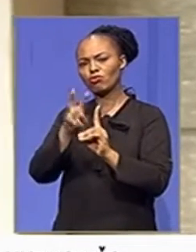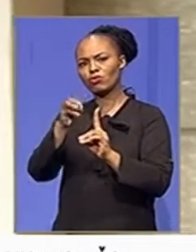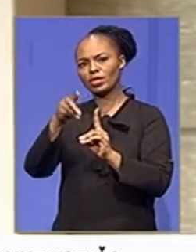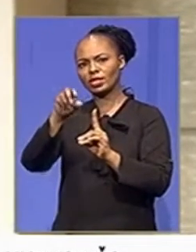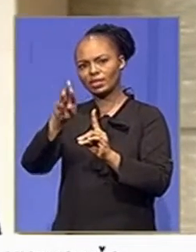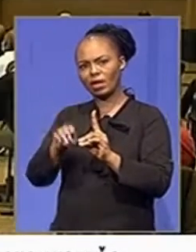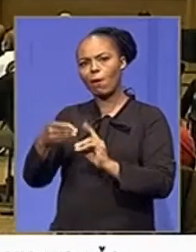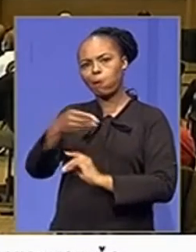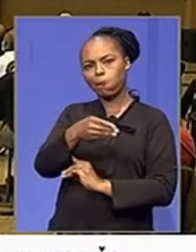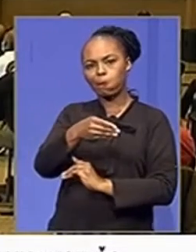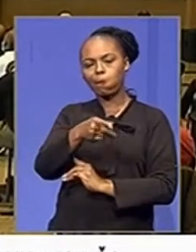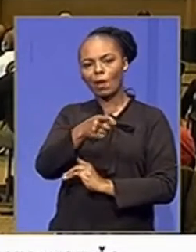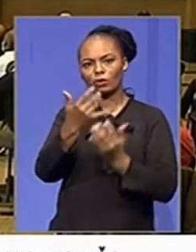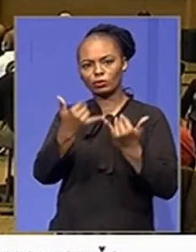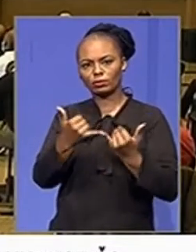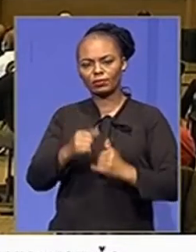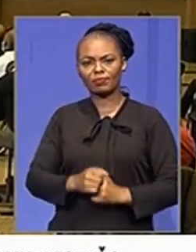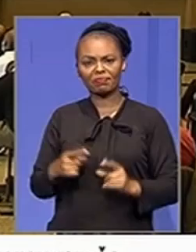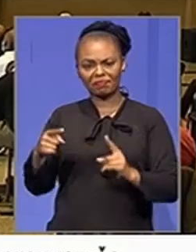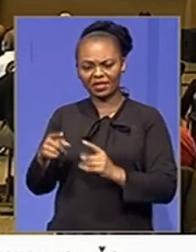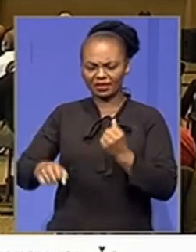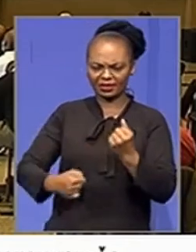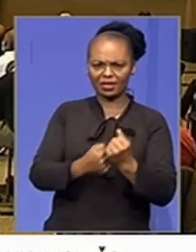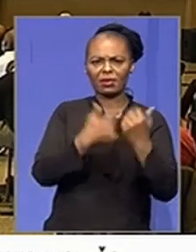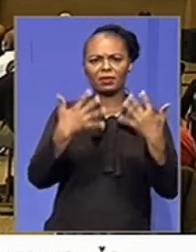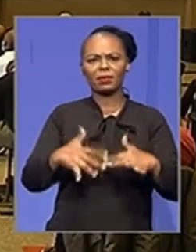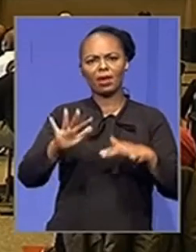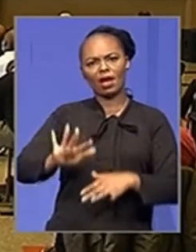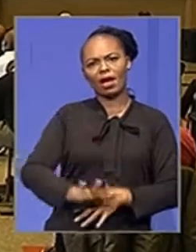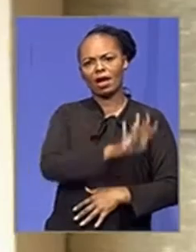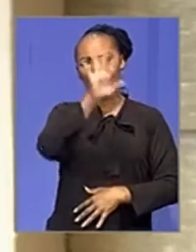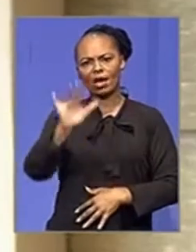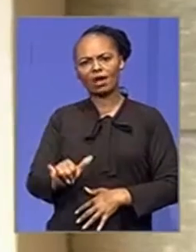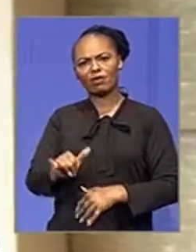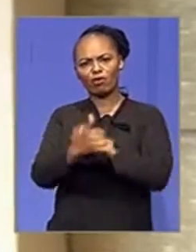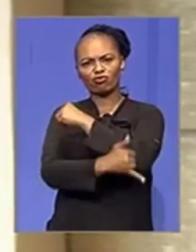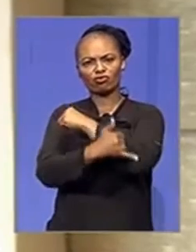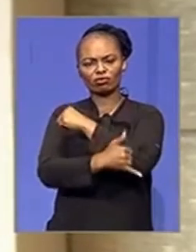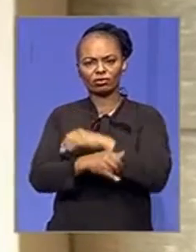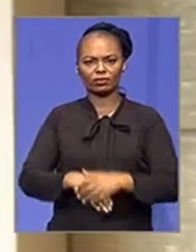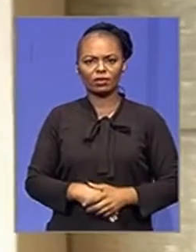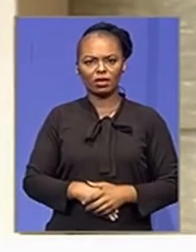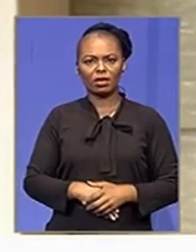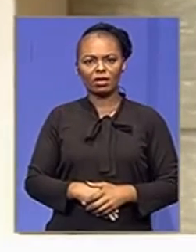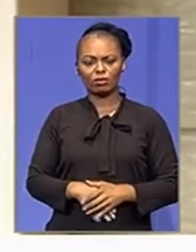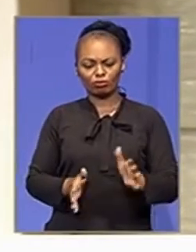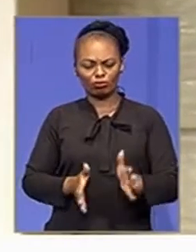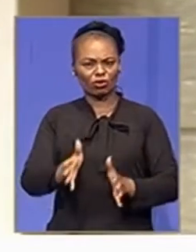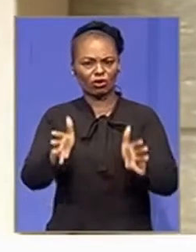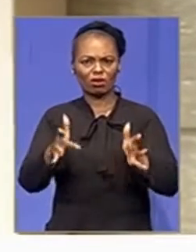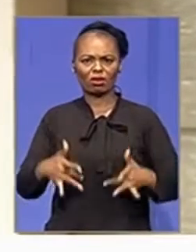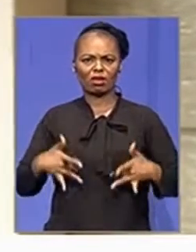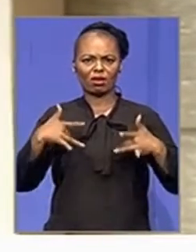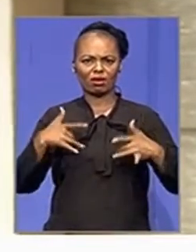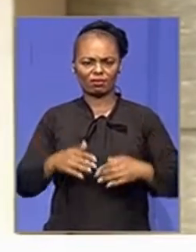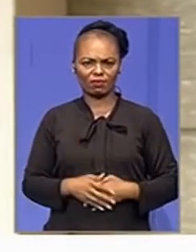o be a le gona. Yena o bonala a ena le thekgo ya bodikela bja Afrika. Football is life. Football is beyond religion.